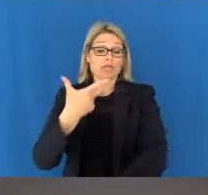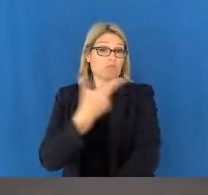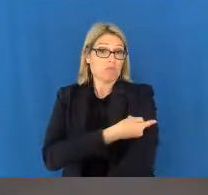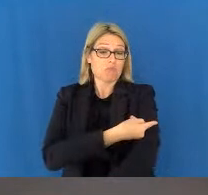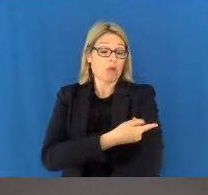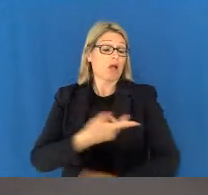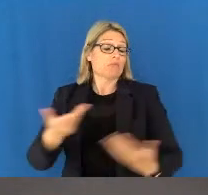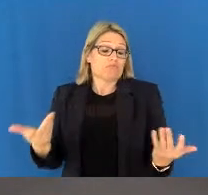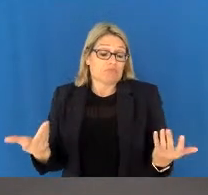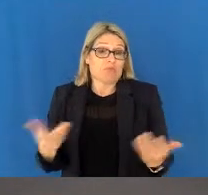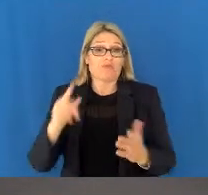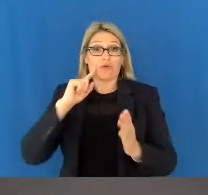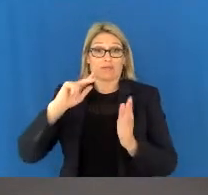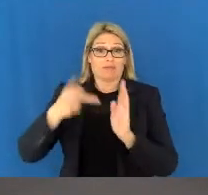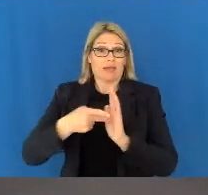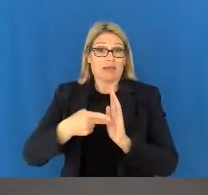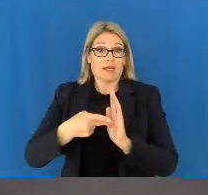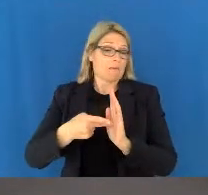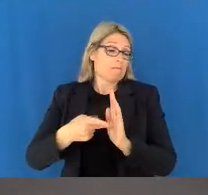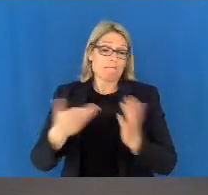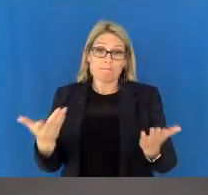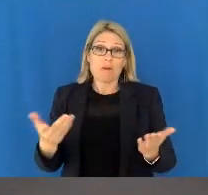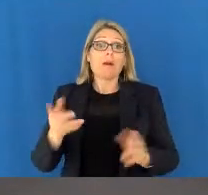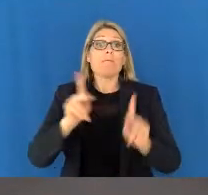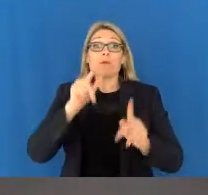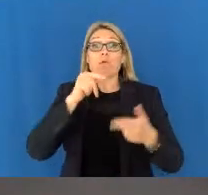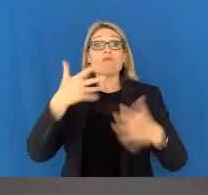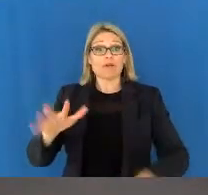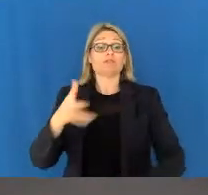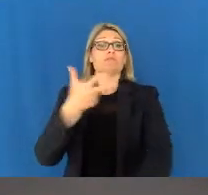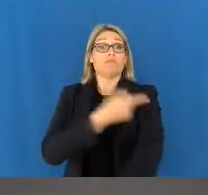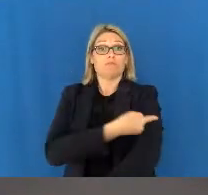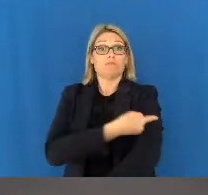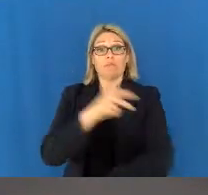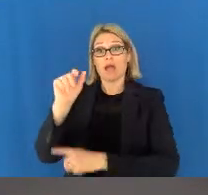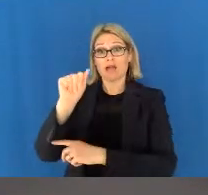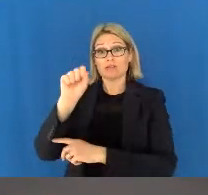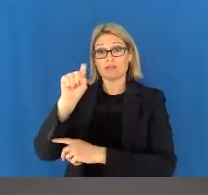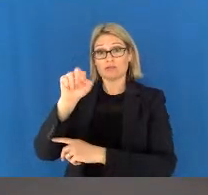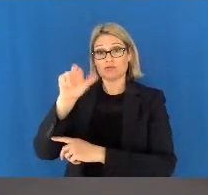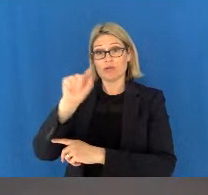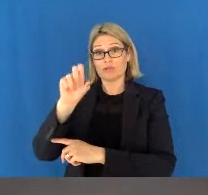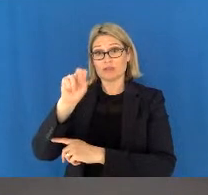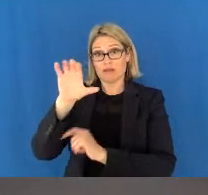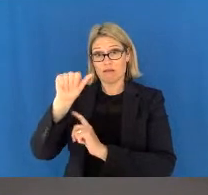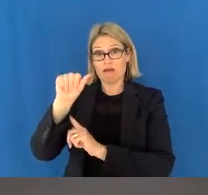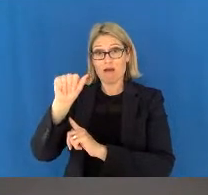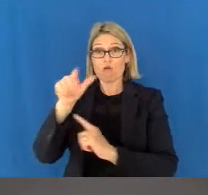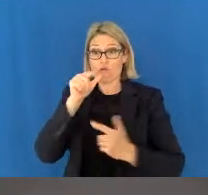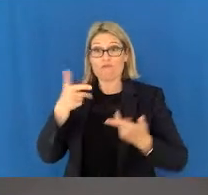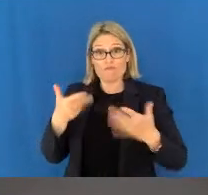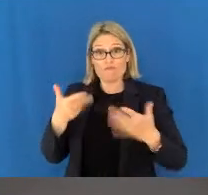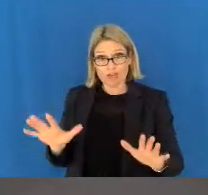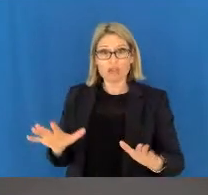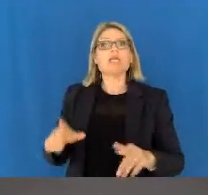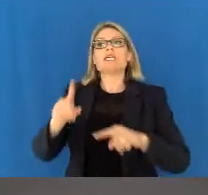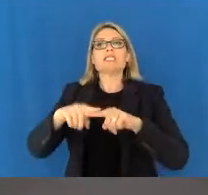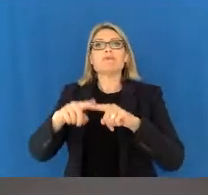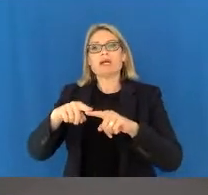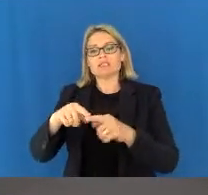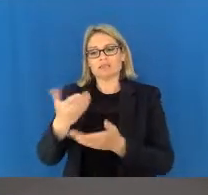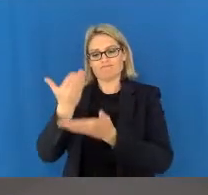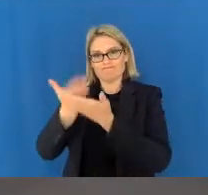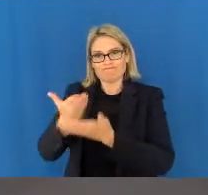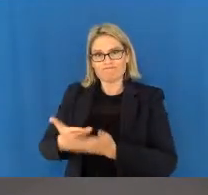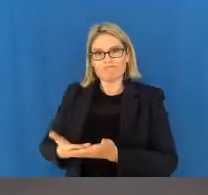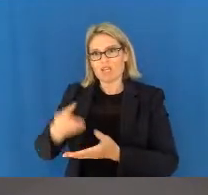really, again, for people who have had their first dose of AstraZeneca, that's going to be determined on evidence and research. We are waiting for some